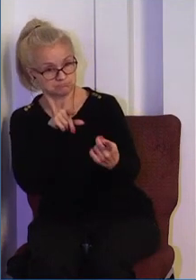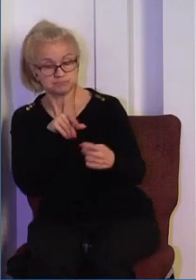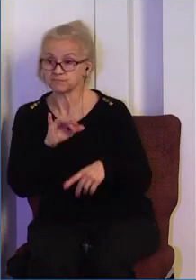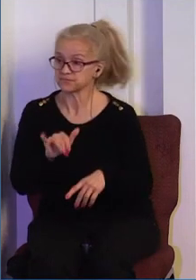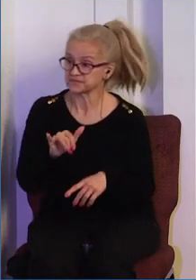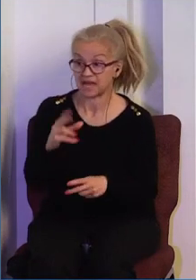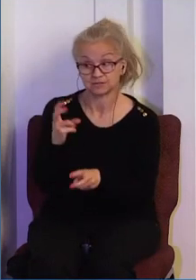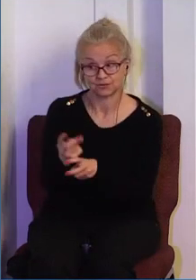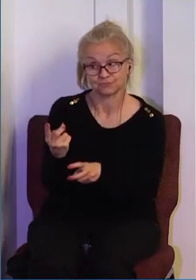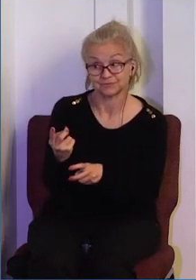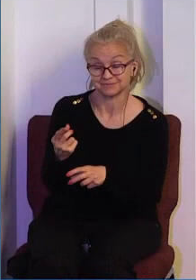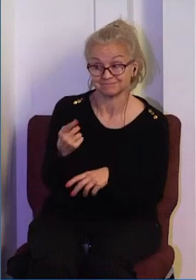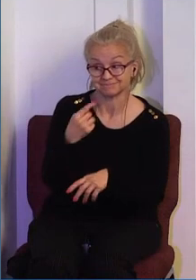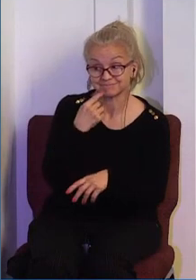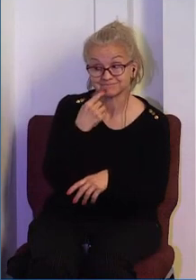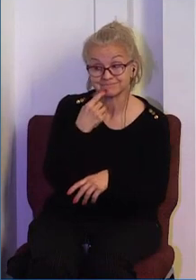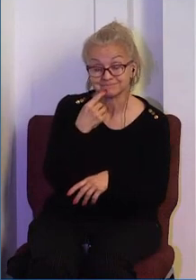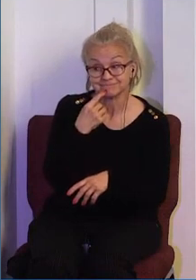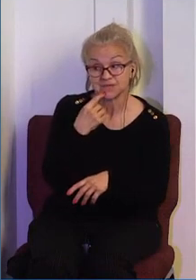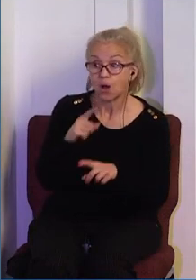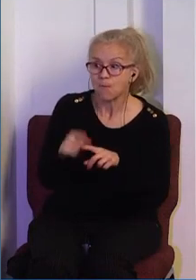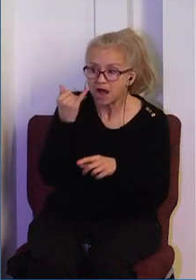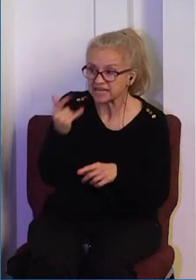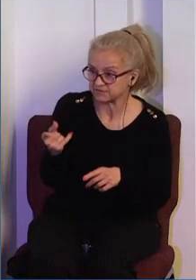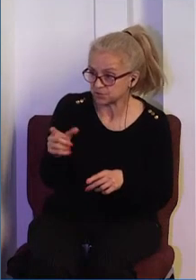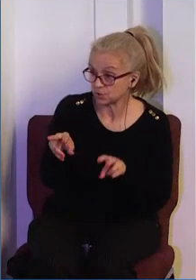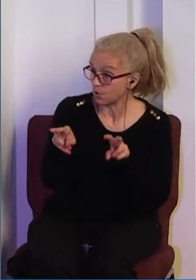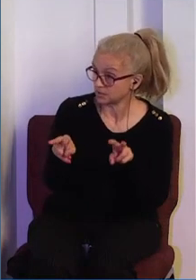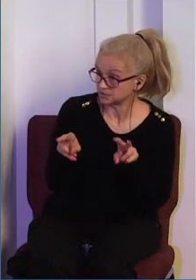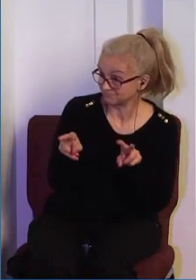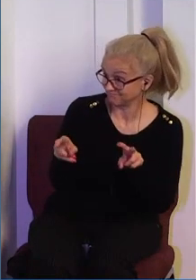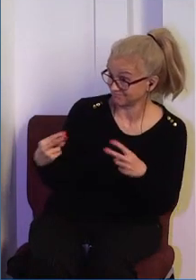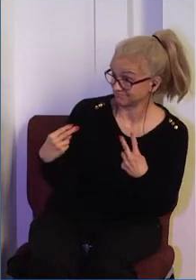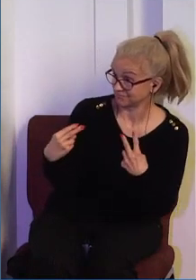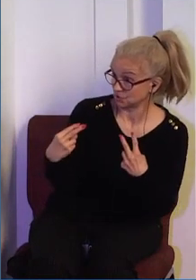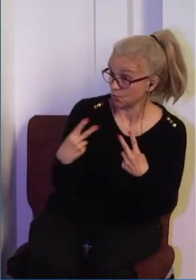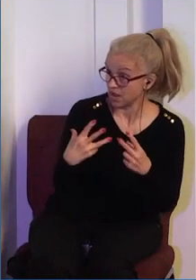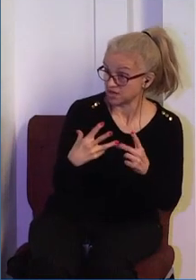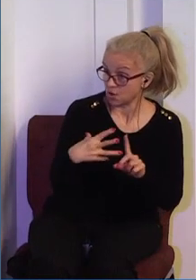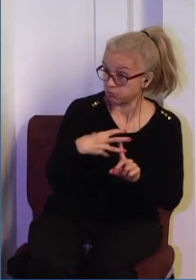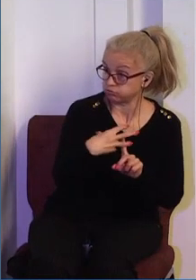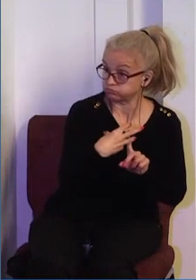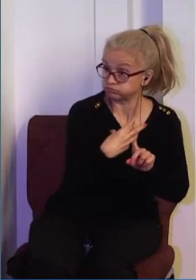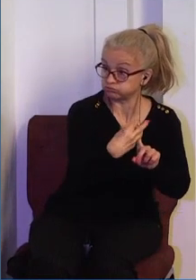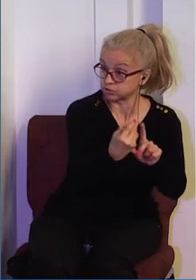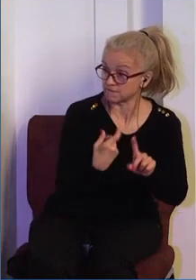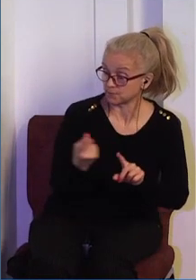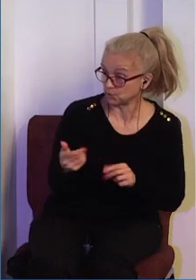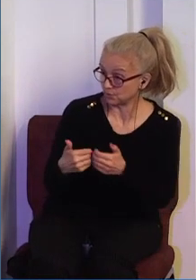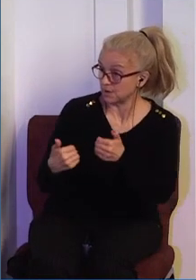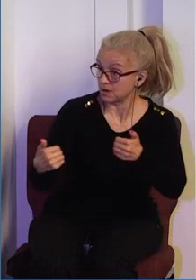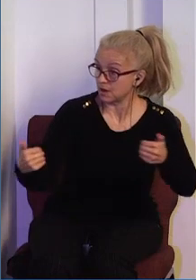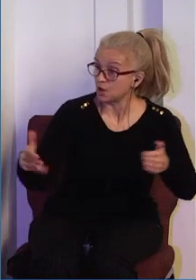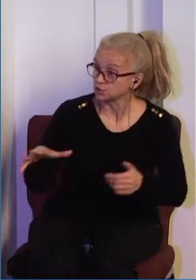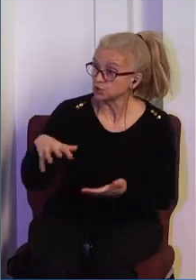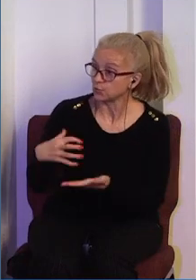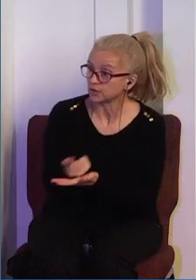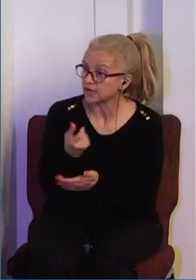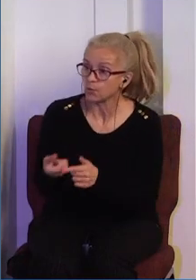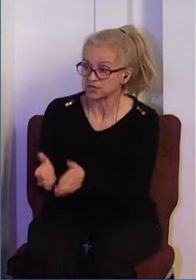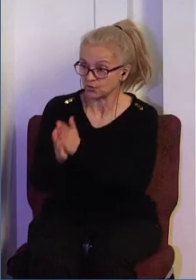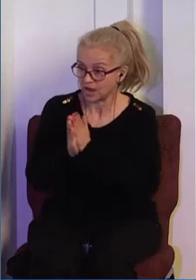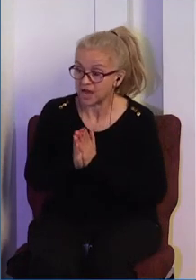"That's a hard one," said Elijah. "But if you're watching when I'm taken from you, you'll get what you've asked